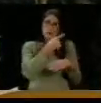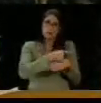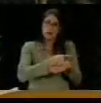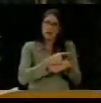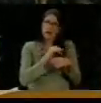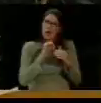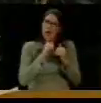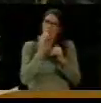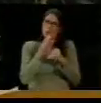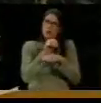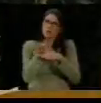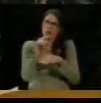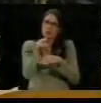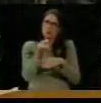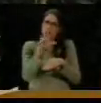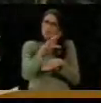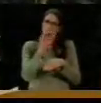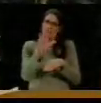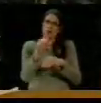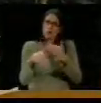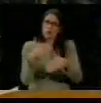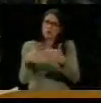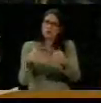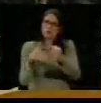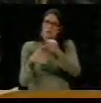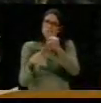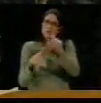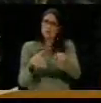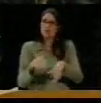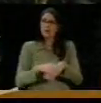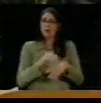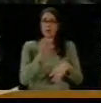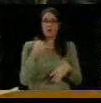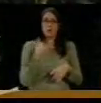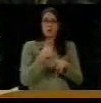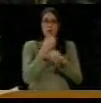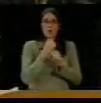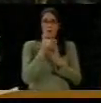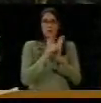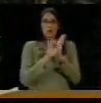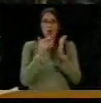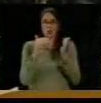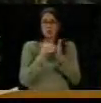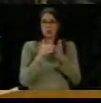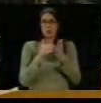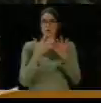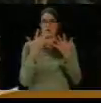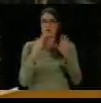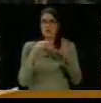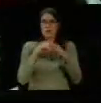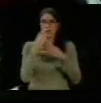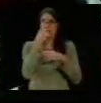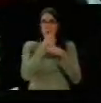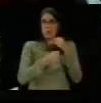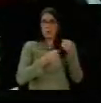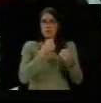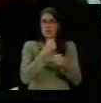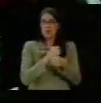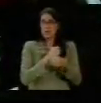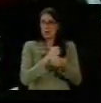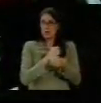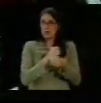that affect you and your process? If we get the lawsuit done within a year, as Mr.